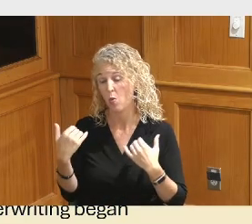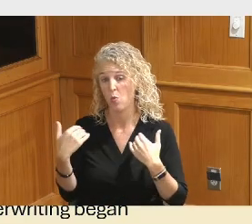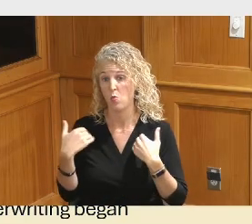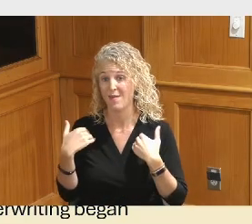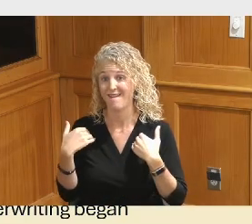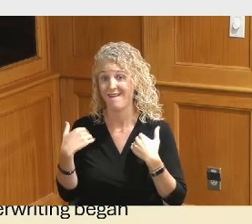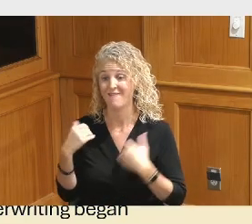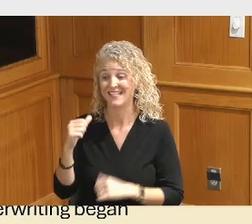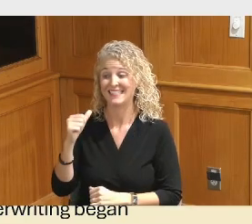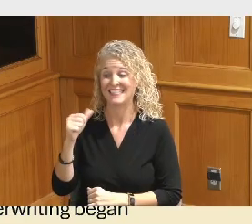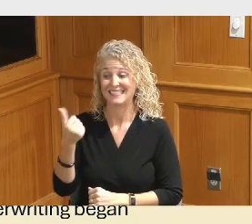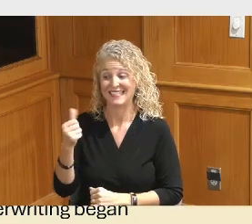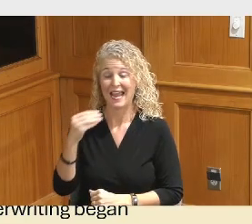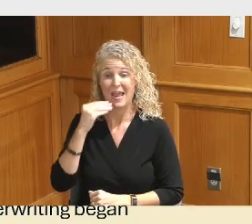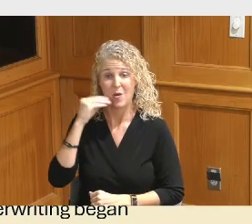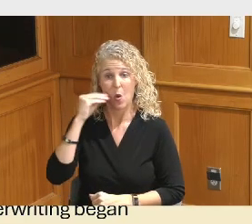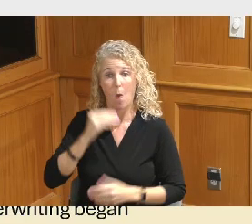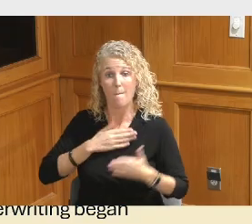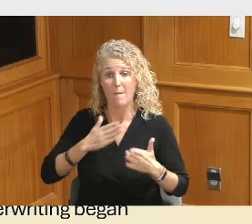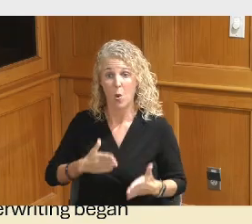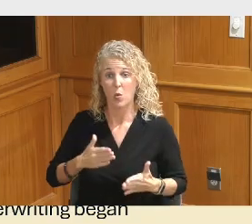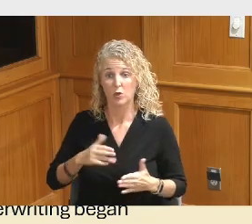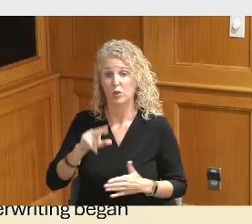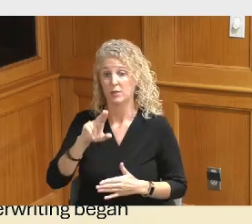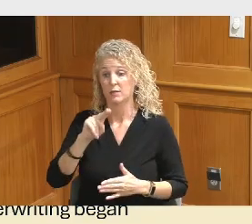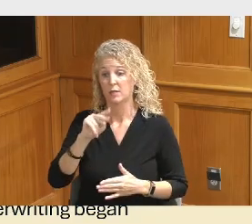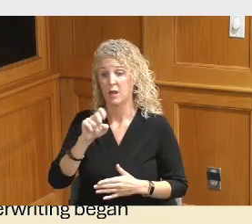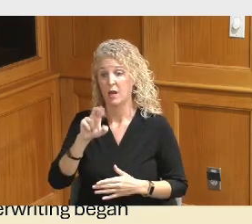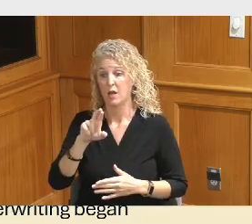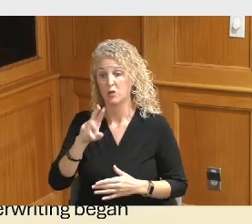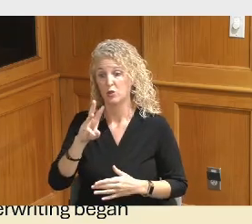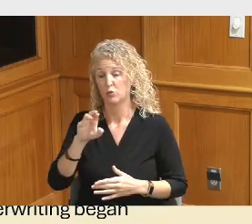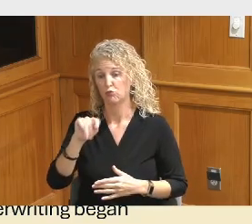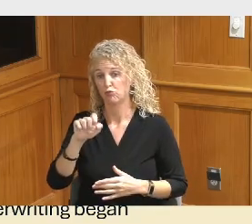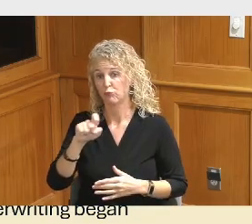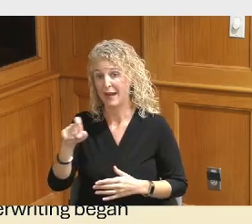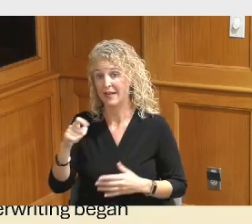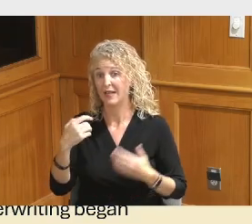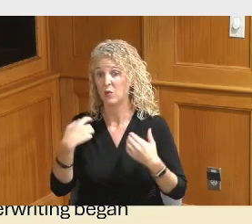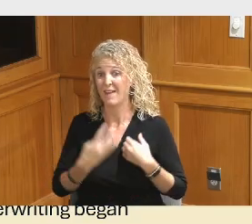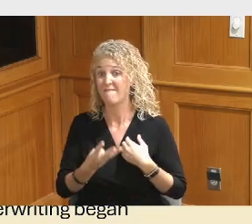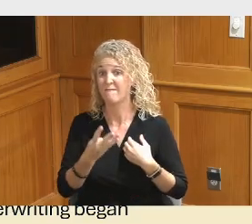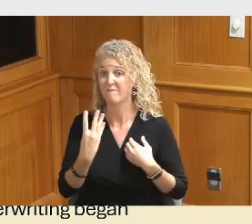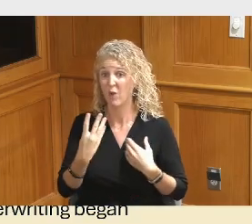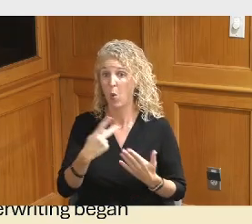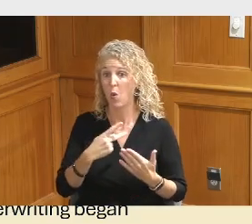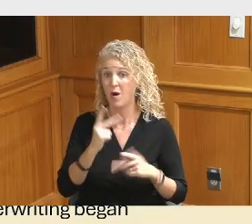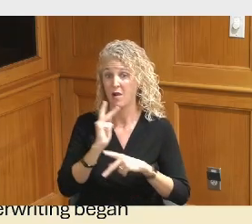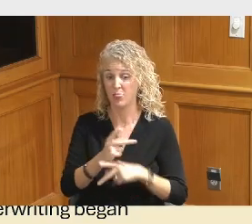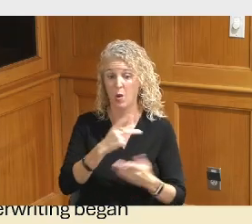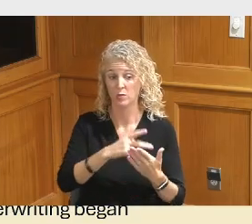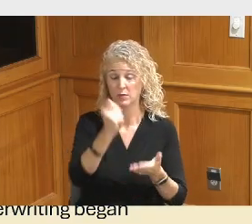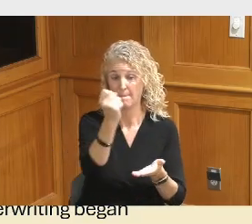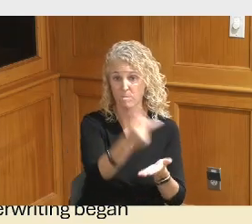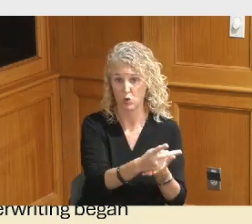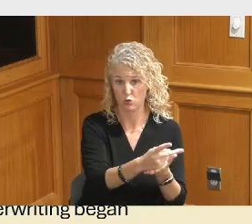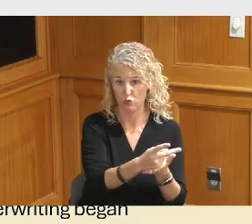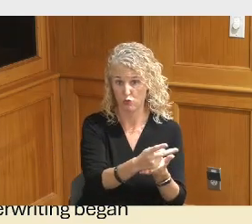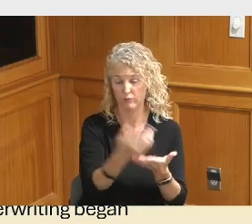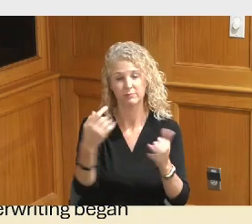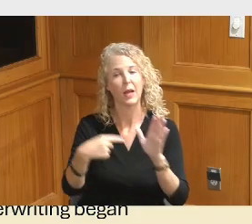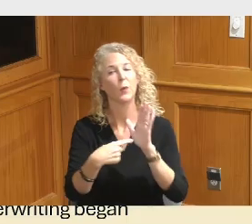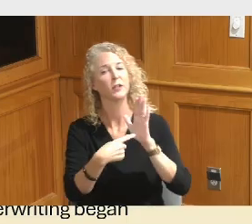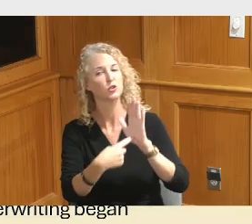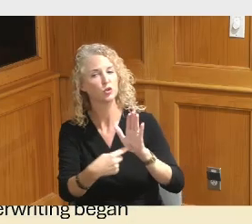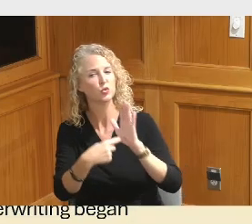have 10 homeowners in underwriting right now, and we just had another loan approved, so we have 4 loans approved. And I wanted to share